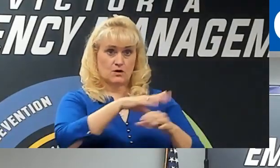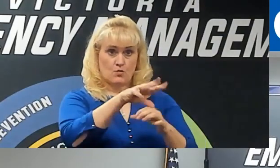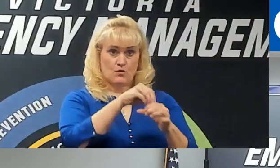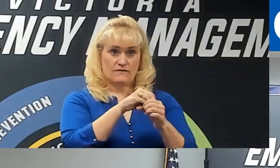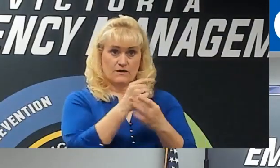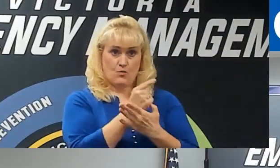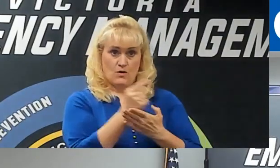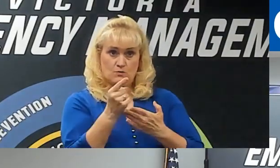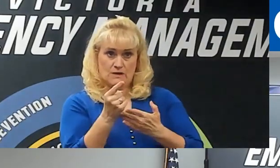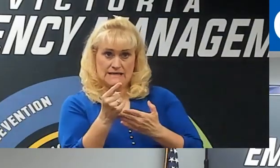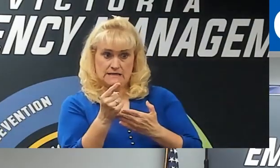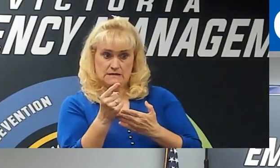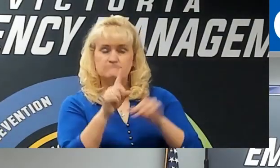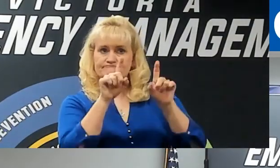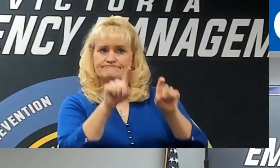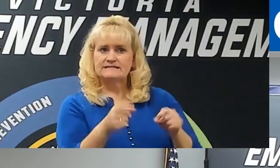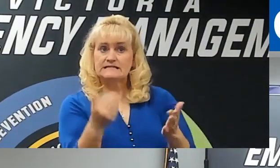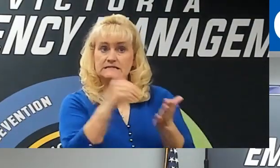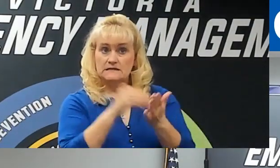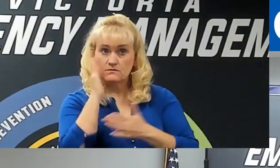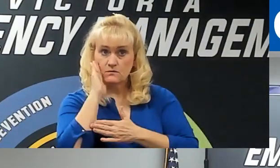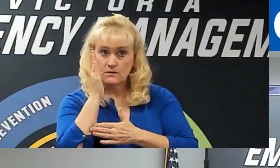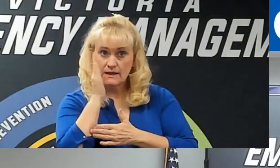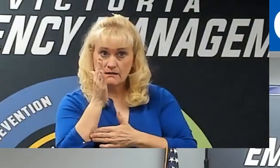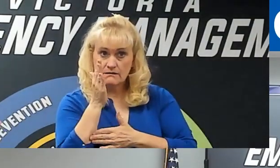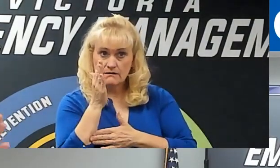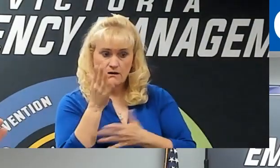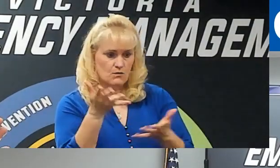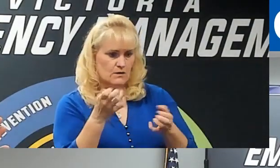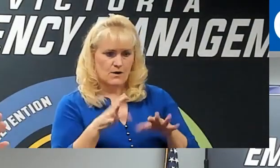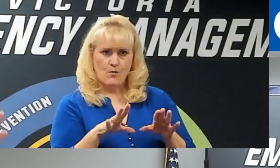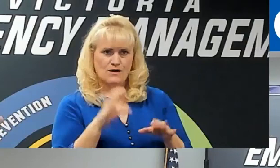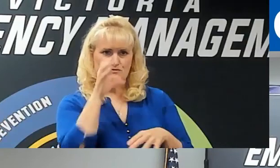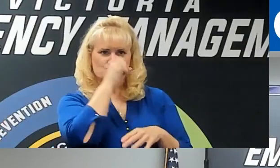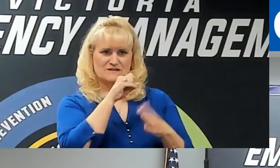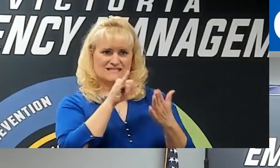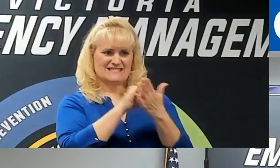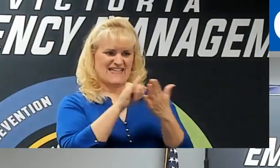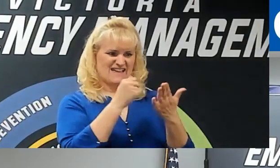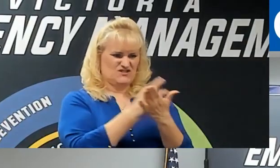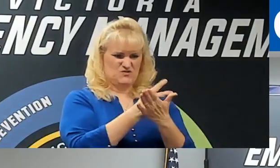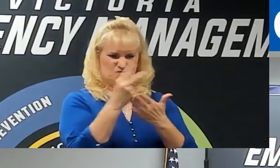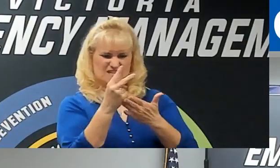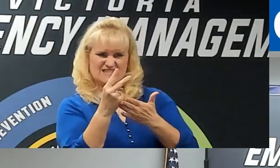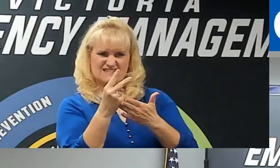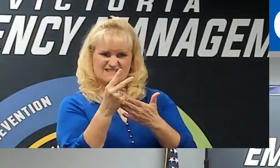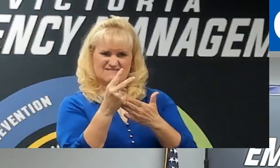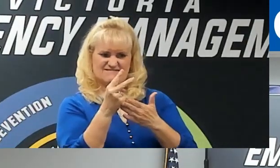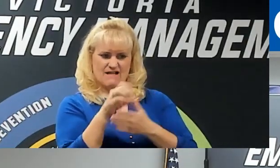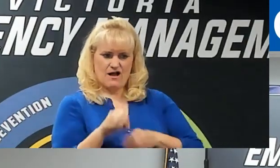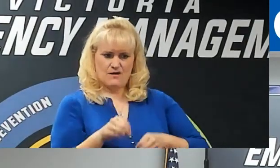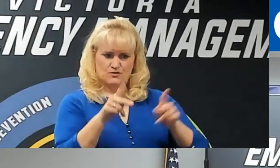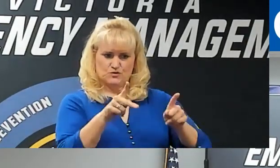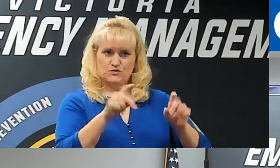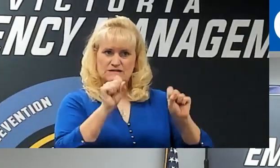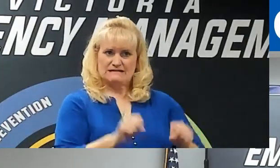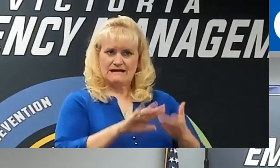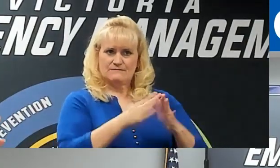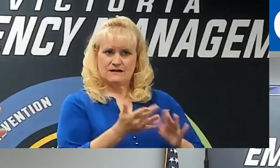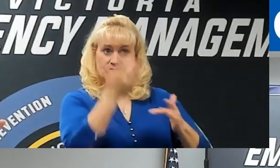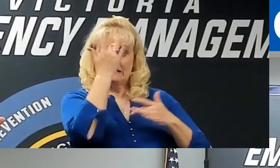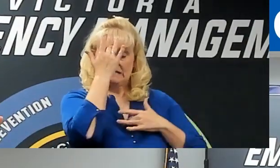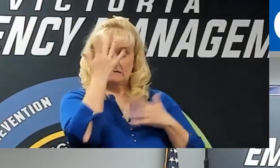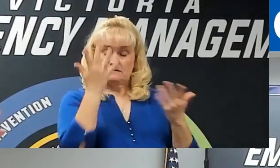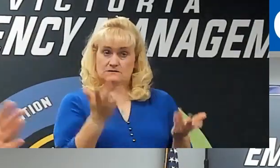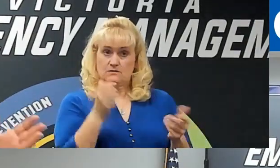going to be retested again, just to make sure that we did not miss that window of a time that a person was infected but wasn't able to be tested.